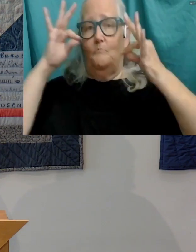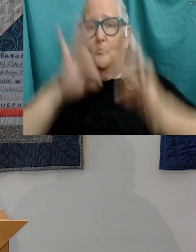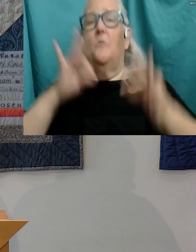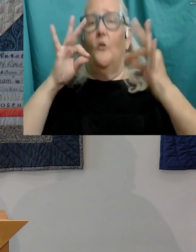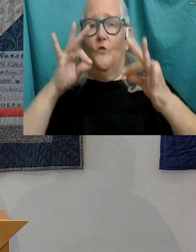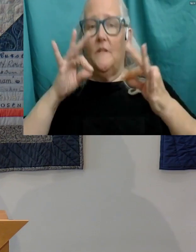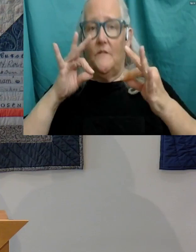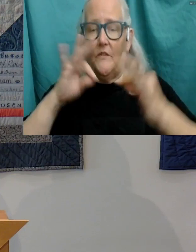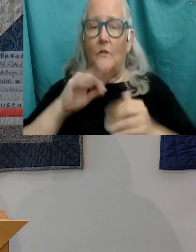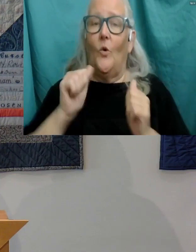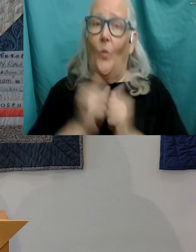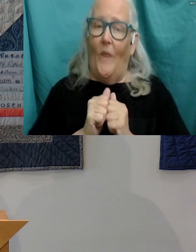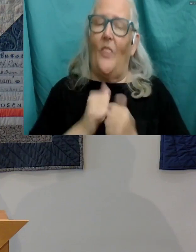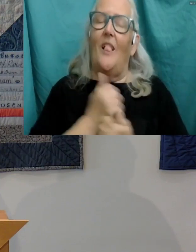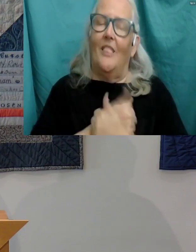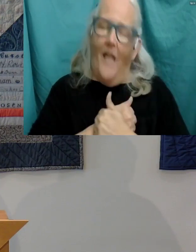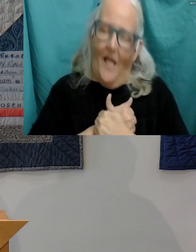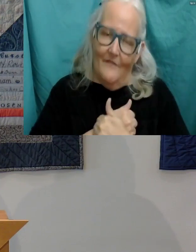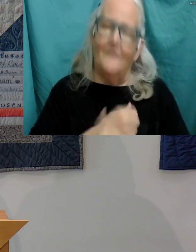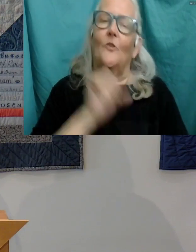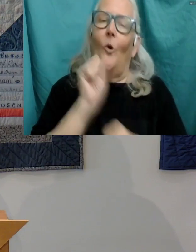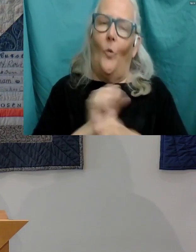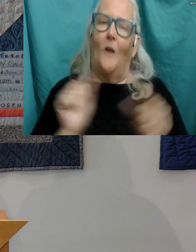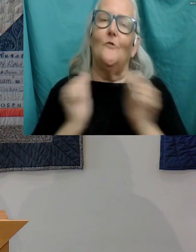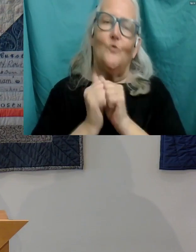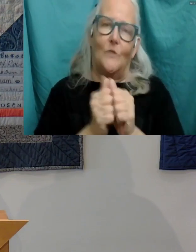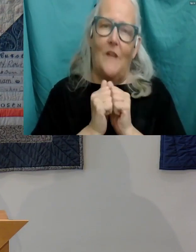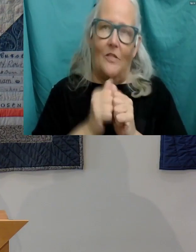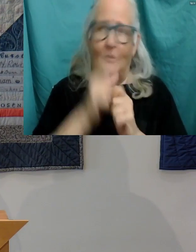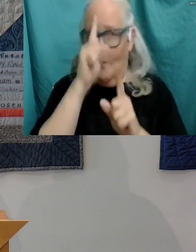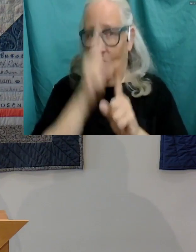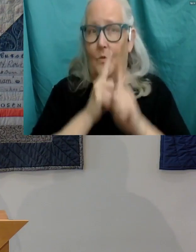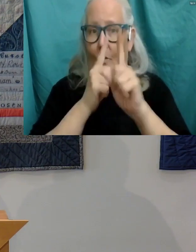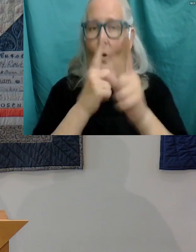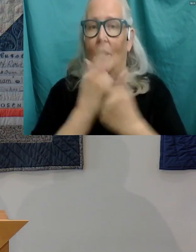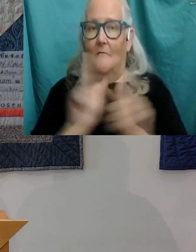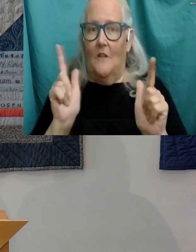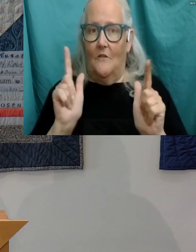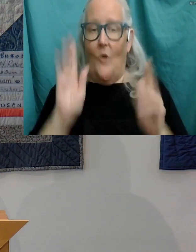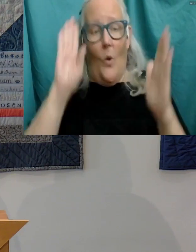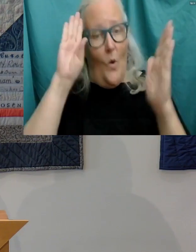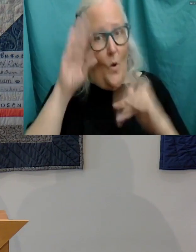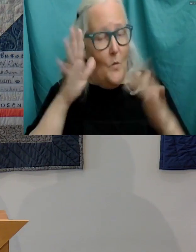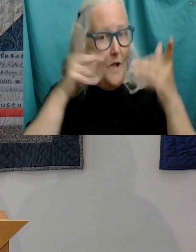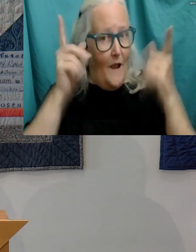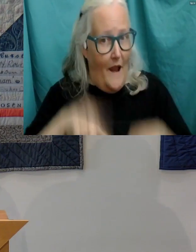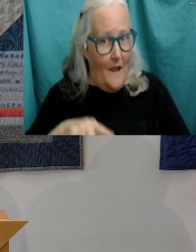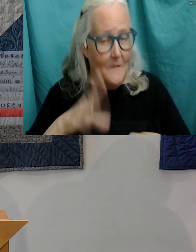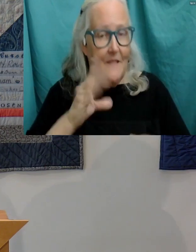working together for liberation. May it be so, and may we make it so.